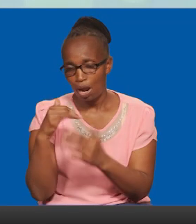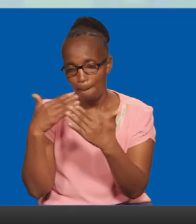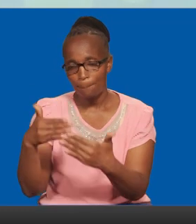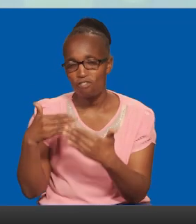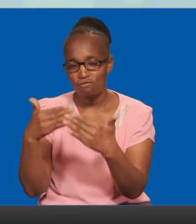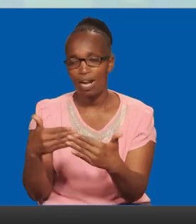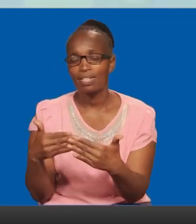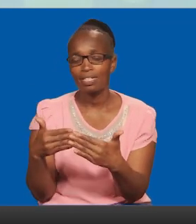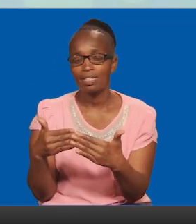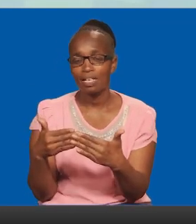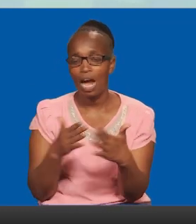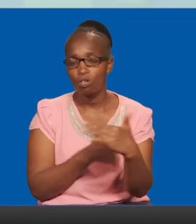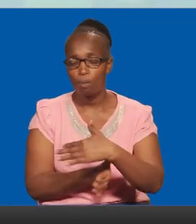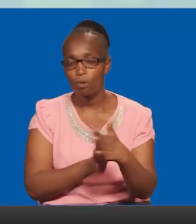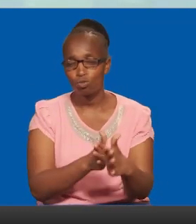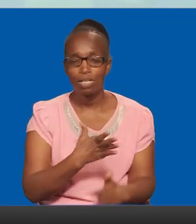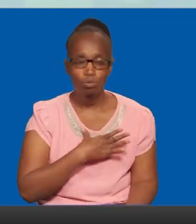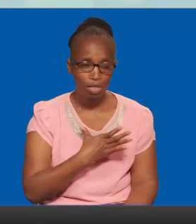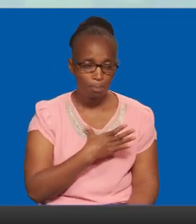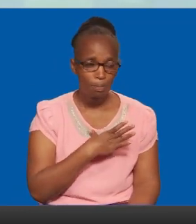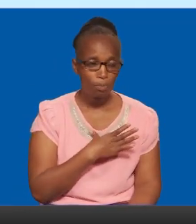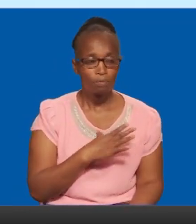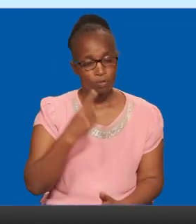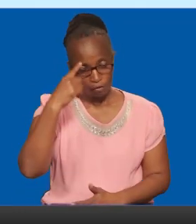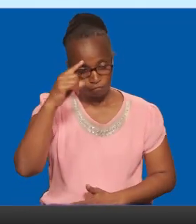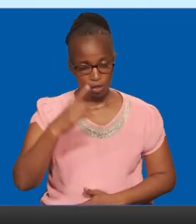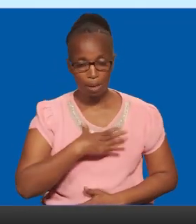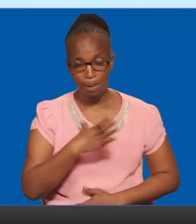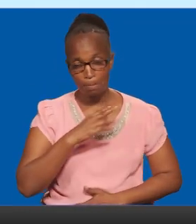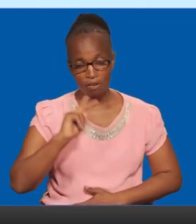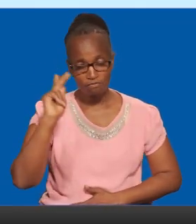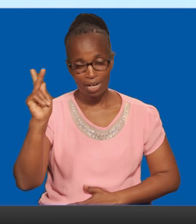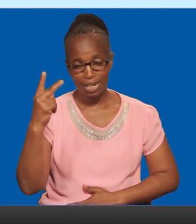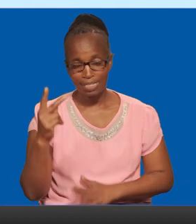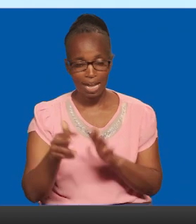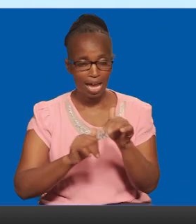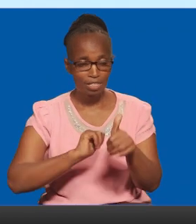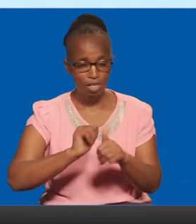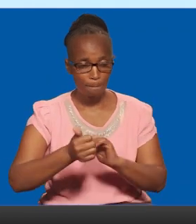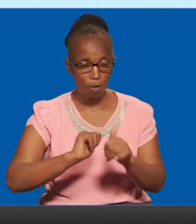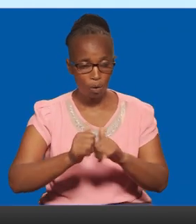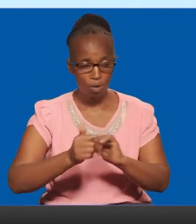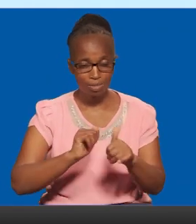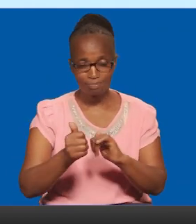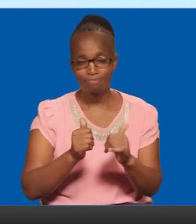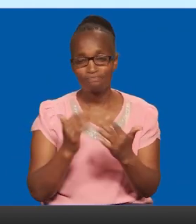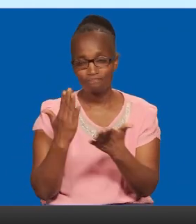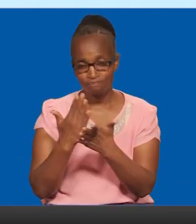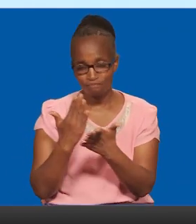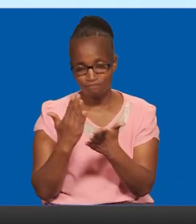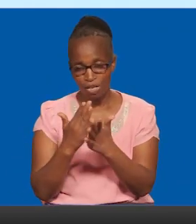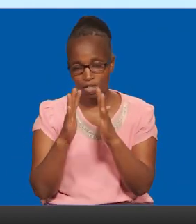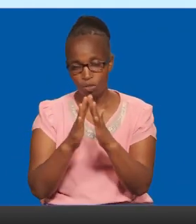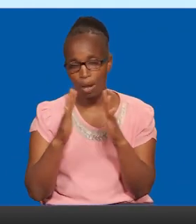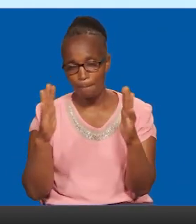to ensure that we give our people an opportunity to showcase their talent. And the people of Kenya in general, that our sports